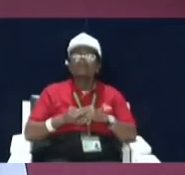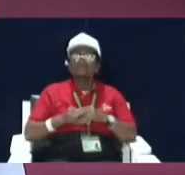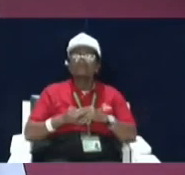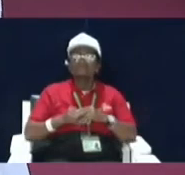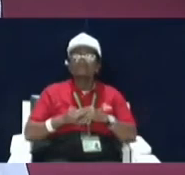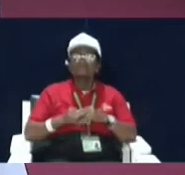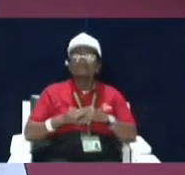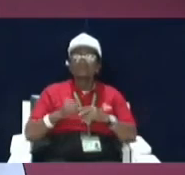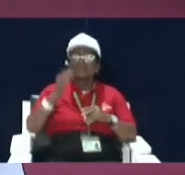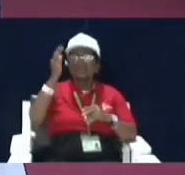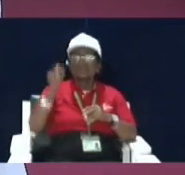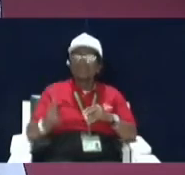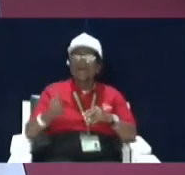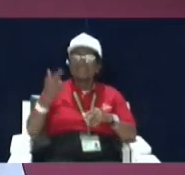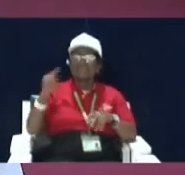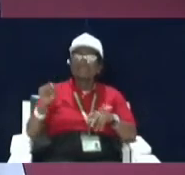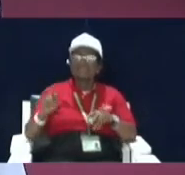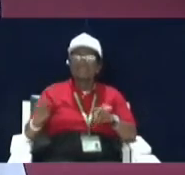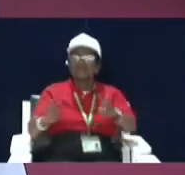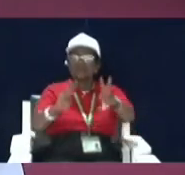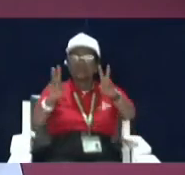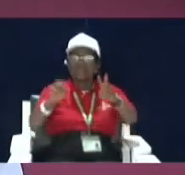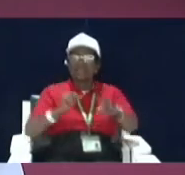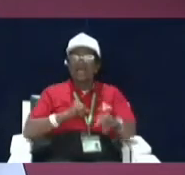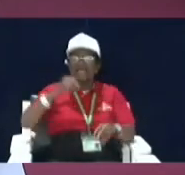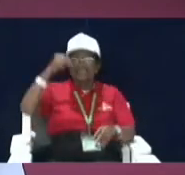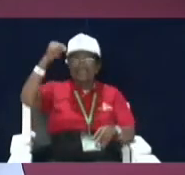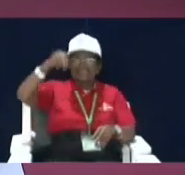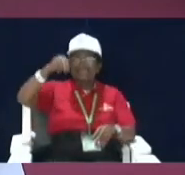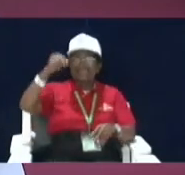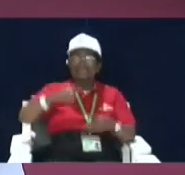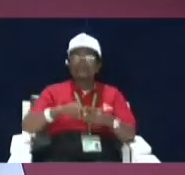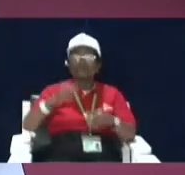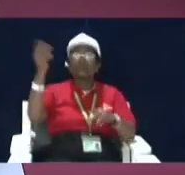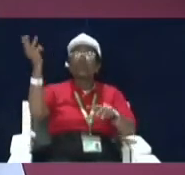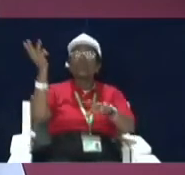And by the way, I need to warn also,